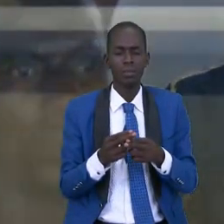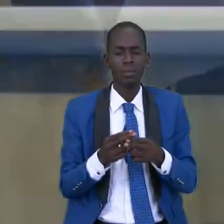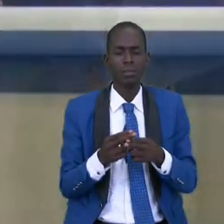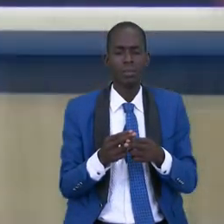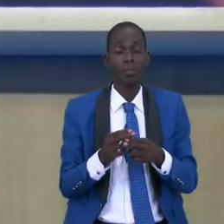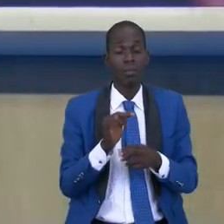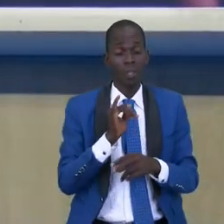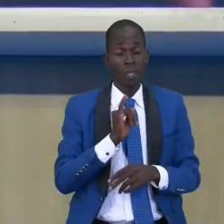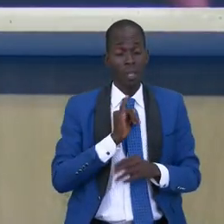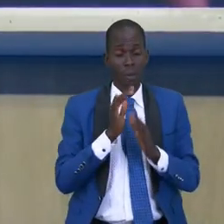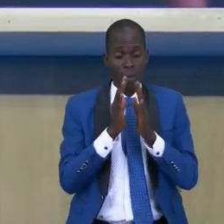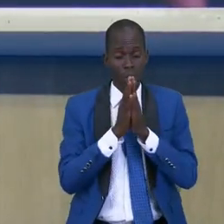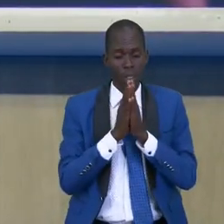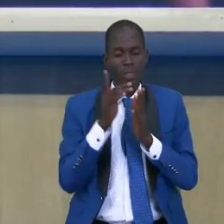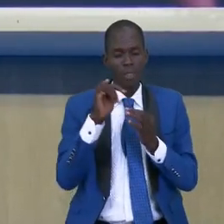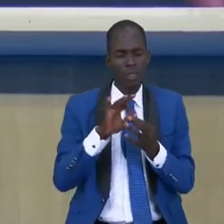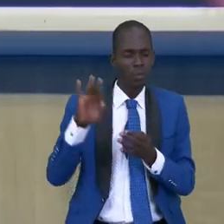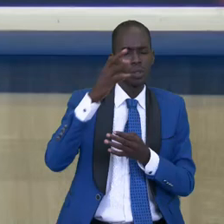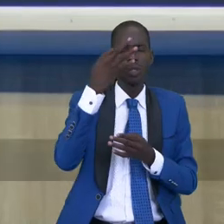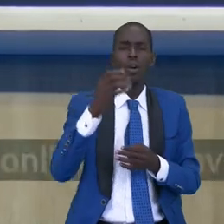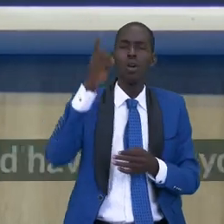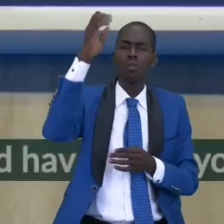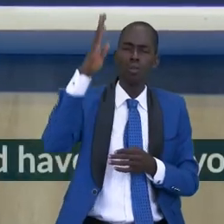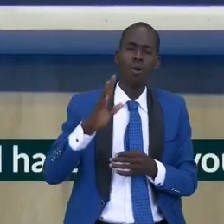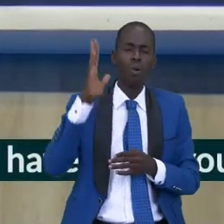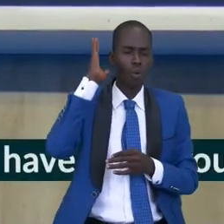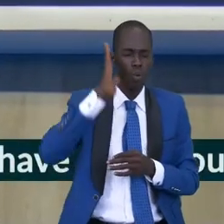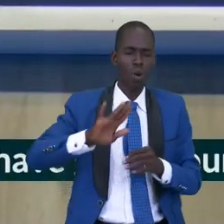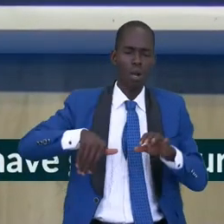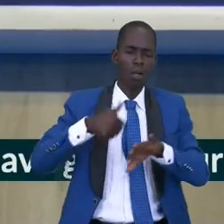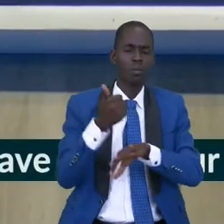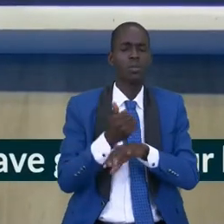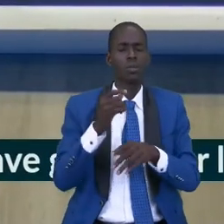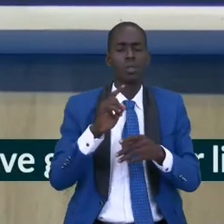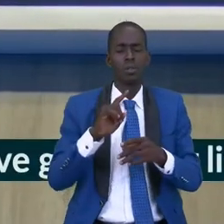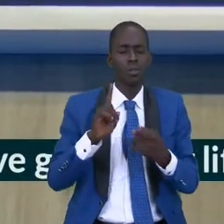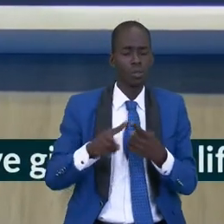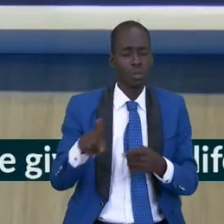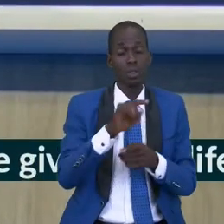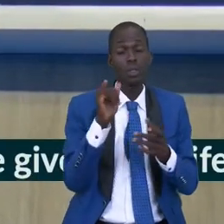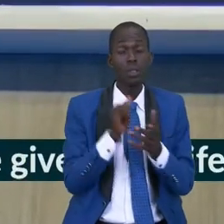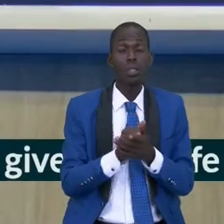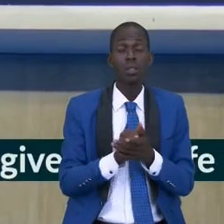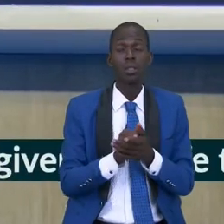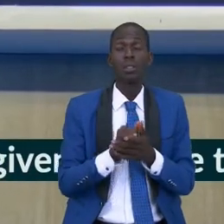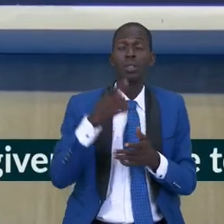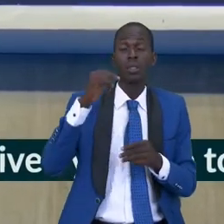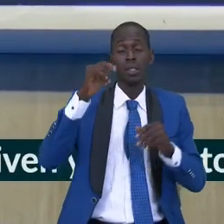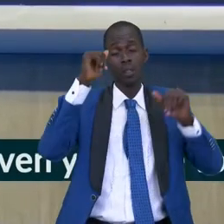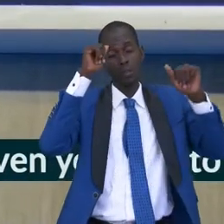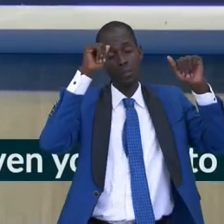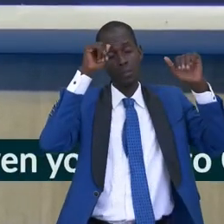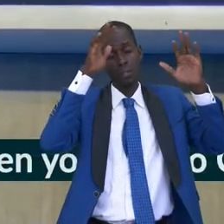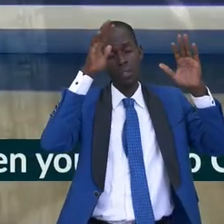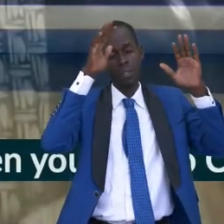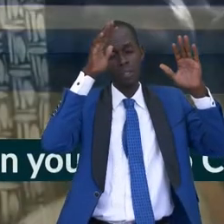I pray the Spirit of God will be a witness in your heart that the Father, on the basis of what